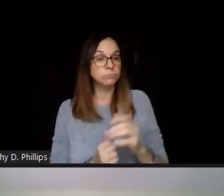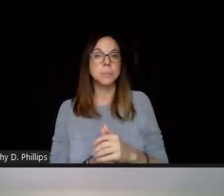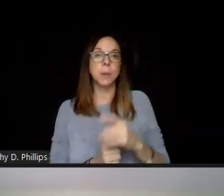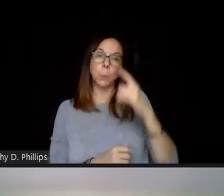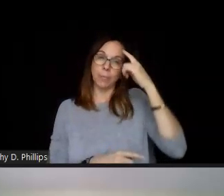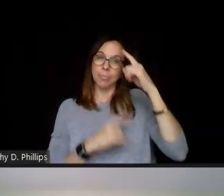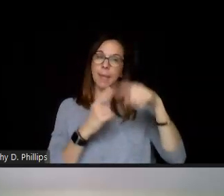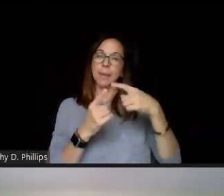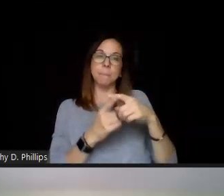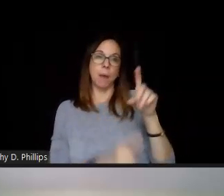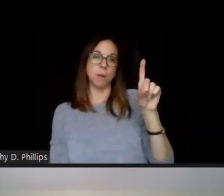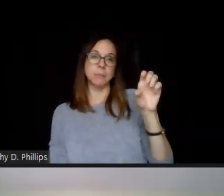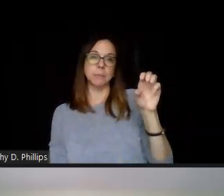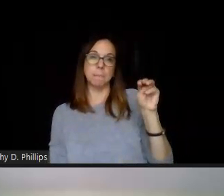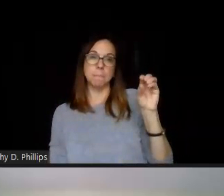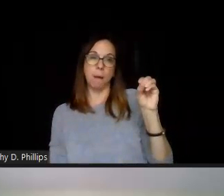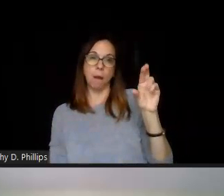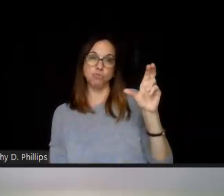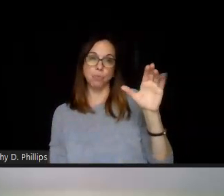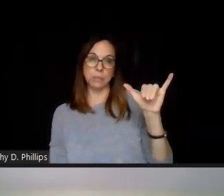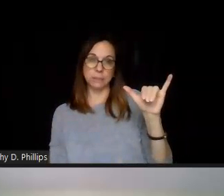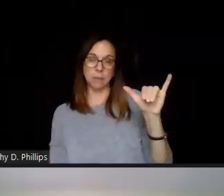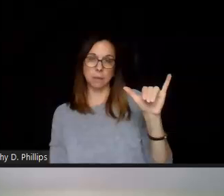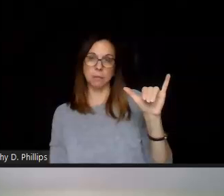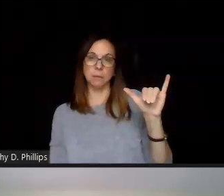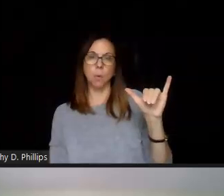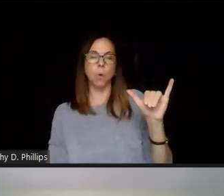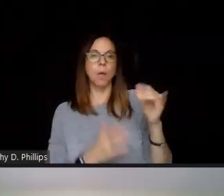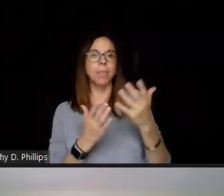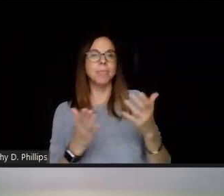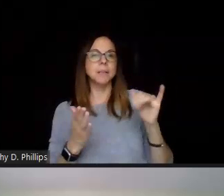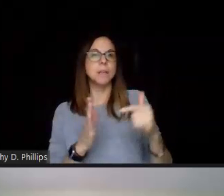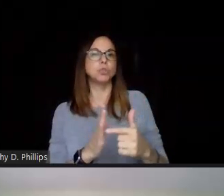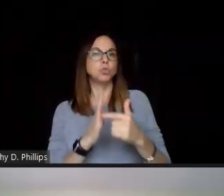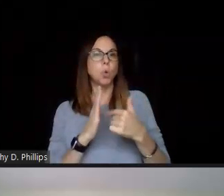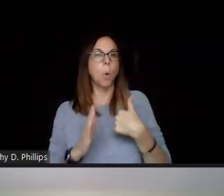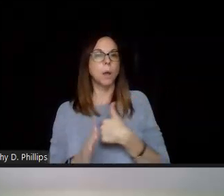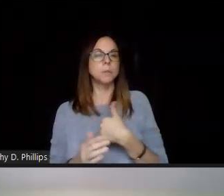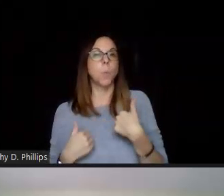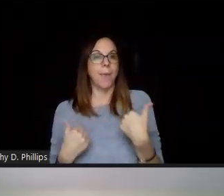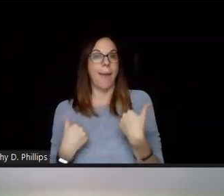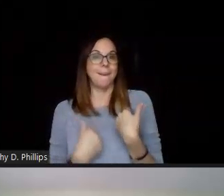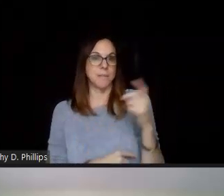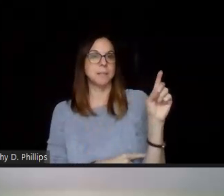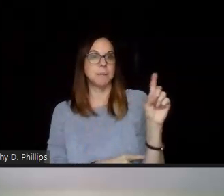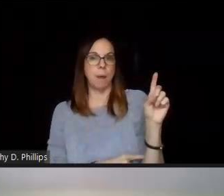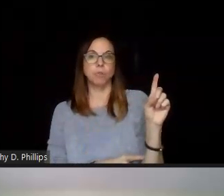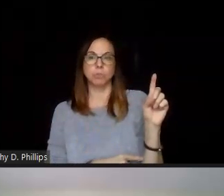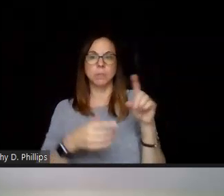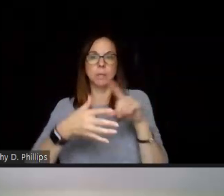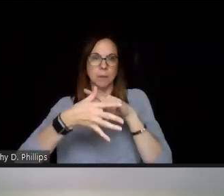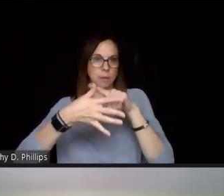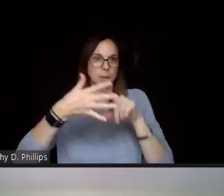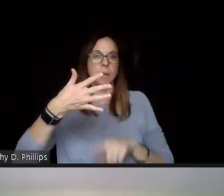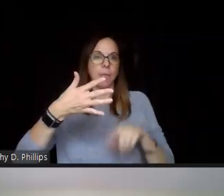When we think about a democracy, things that show us we have a democracy, these are the types of things you're